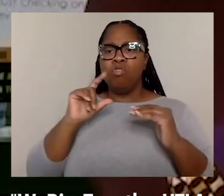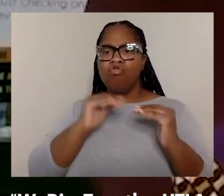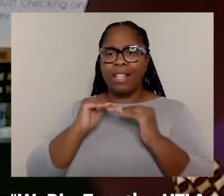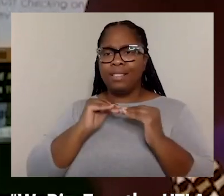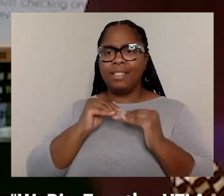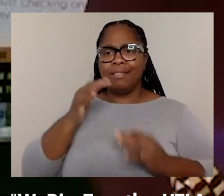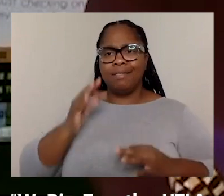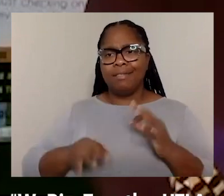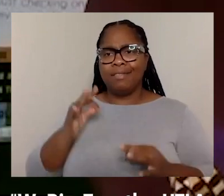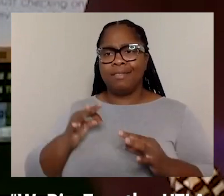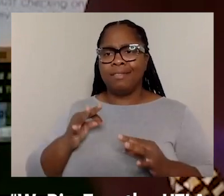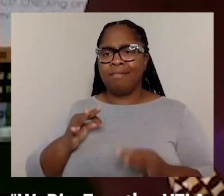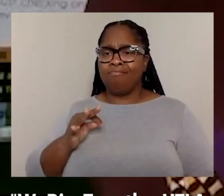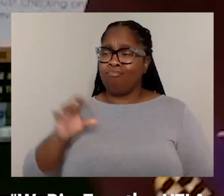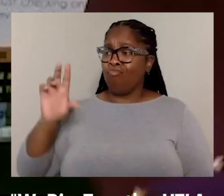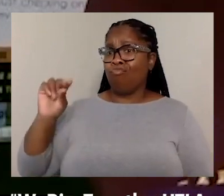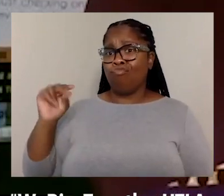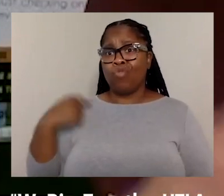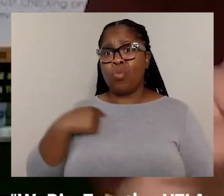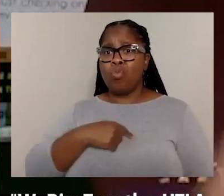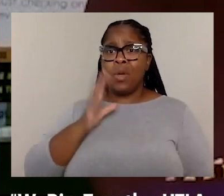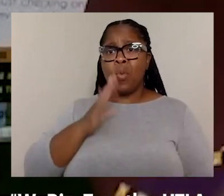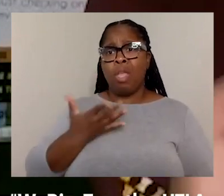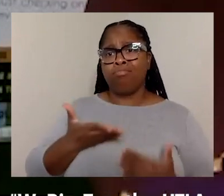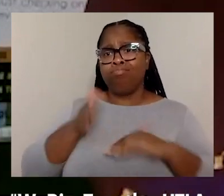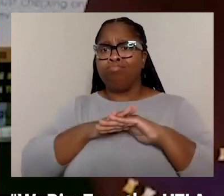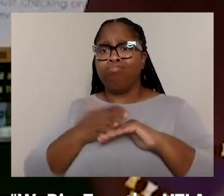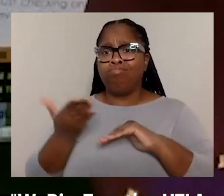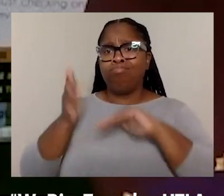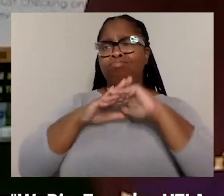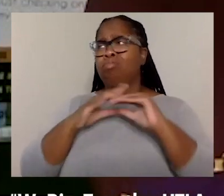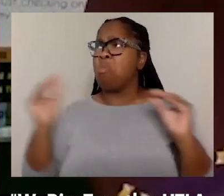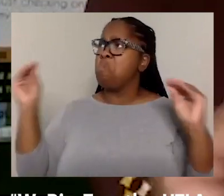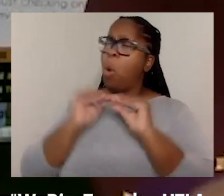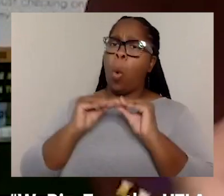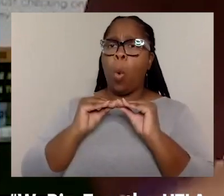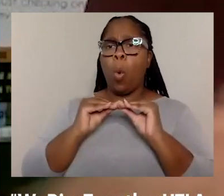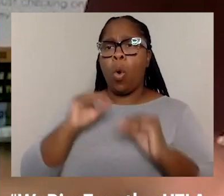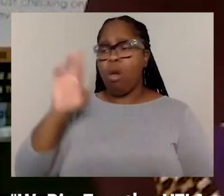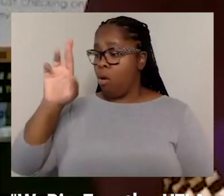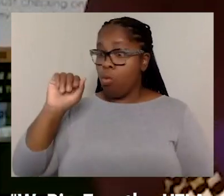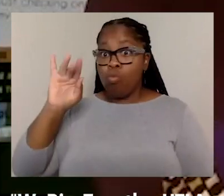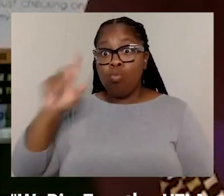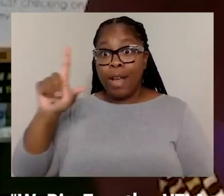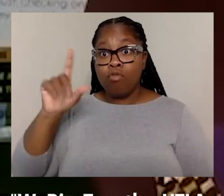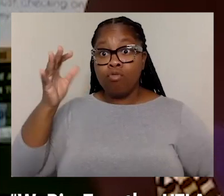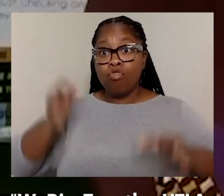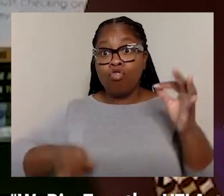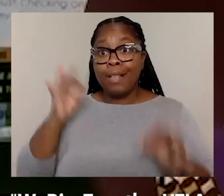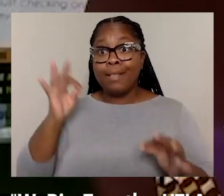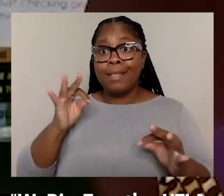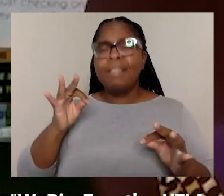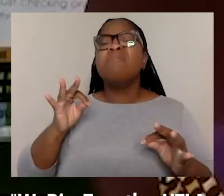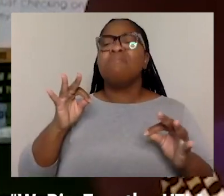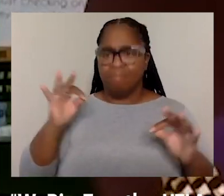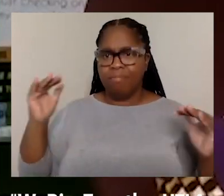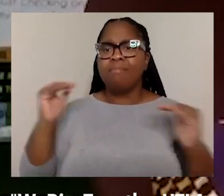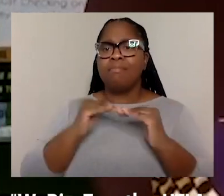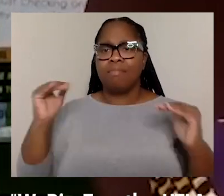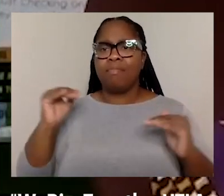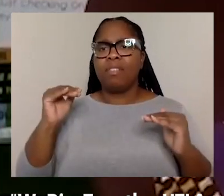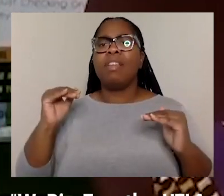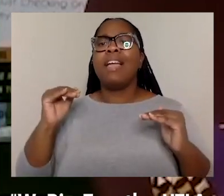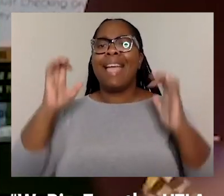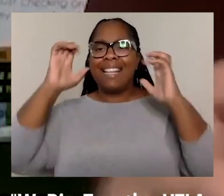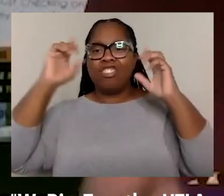we are doubling down, because racial justice is educational justice.